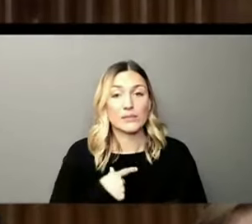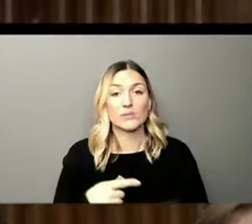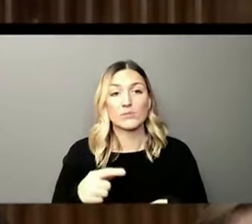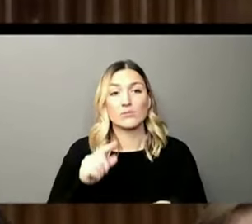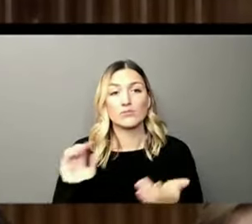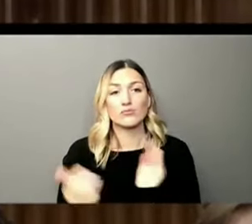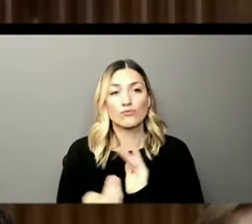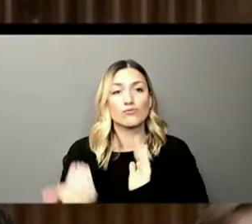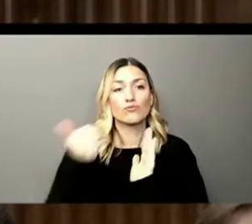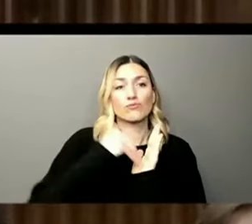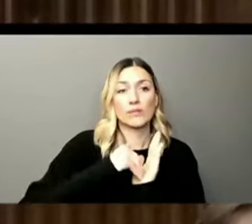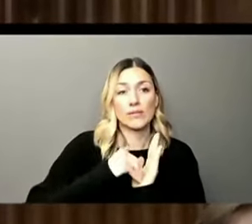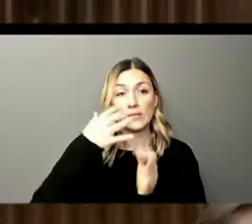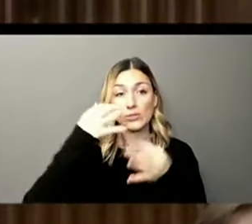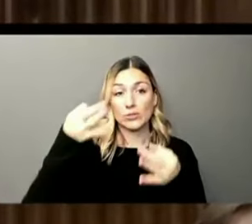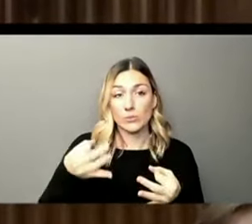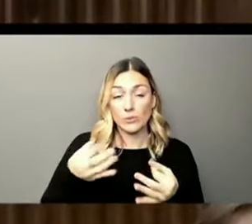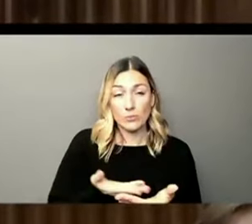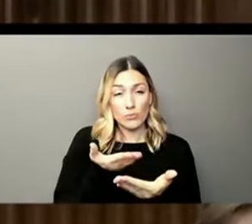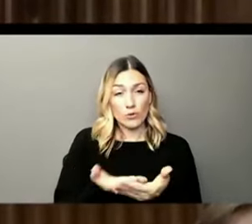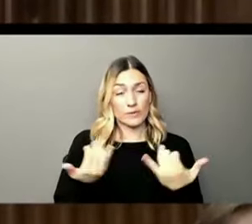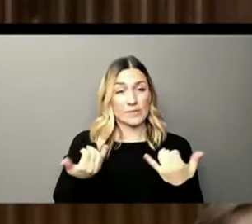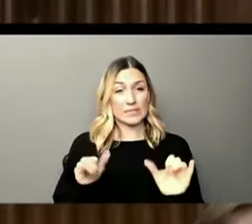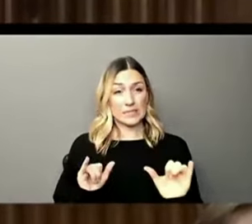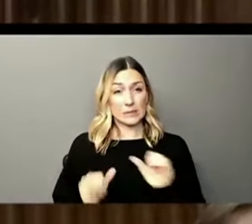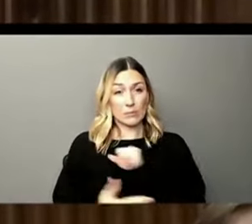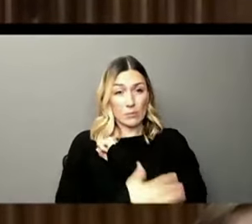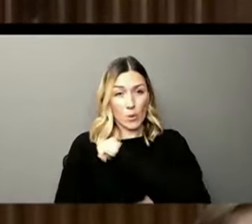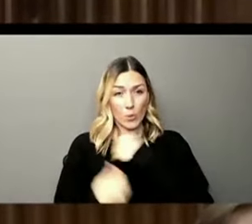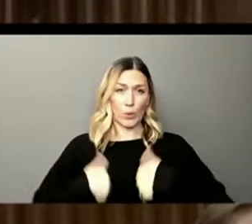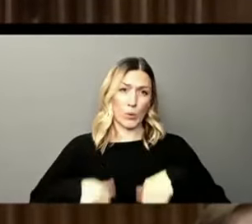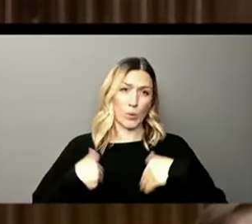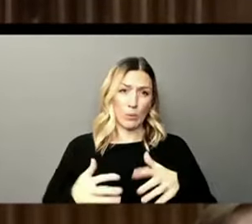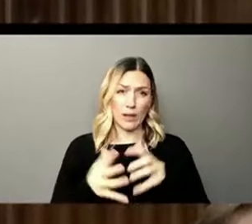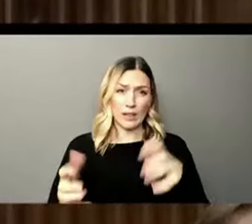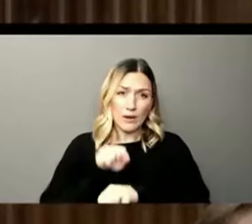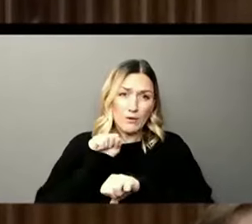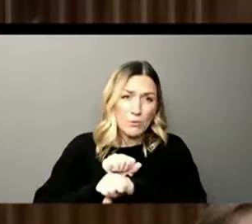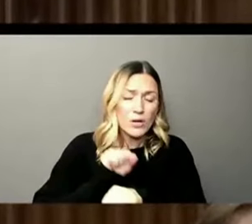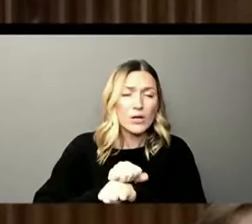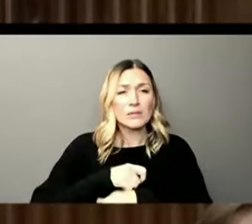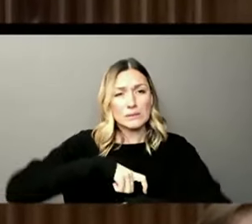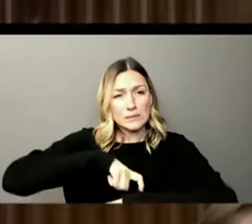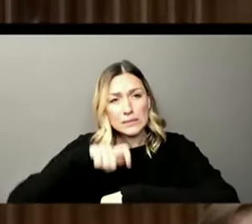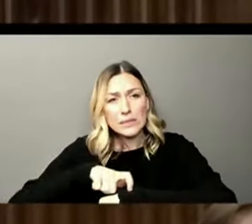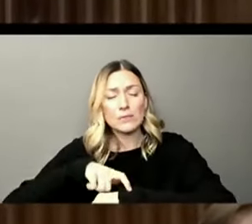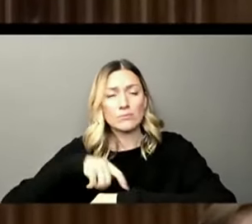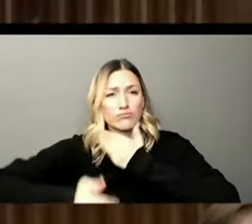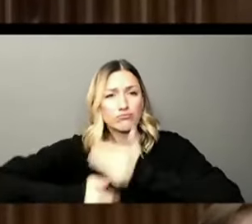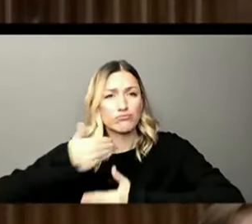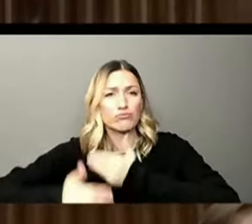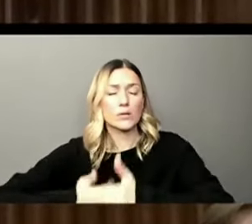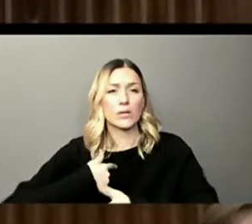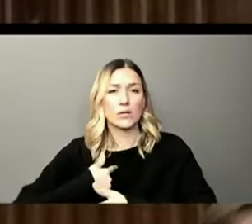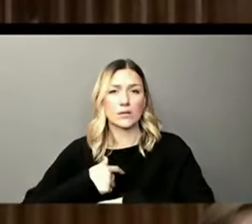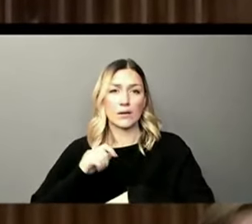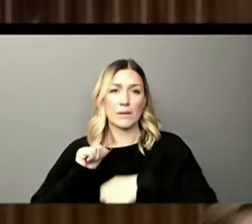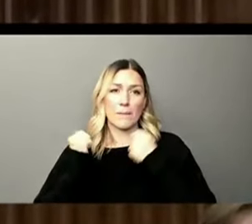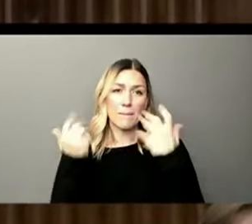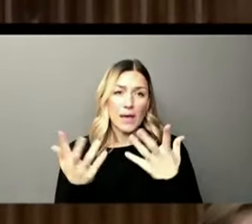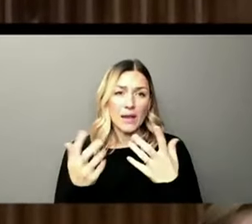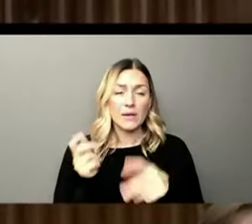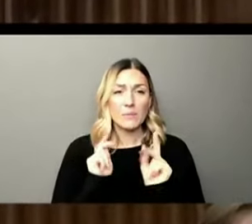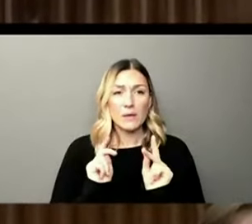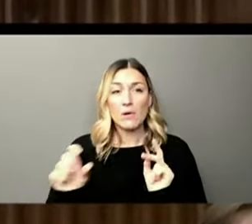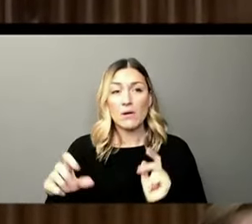year. Having to prove that you are still poor is a time-consuming, stressful, and bureaucratic process that contributes to millions of otherwise eligible